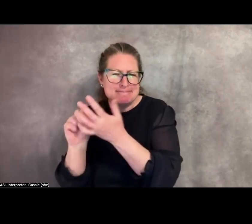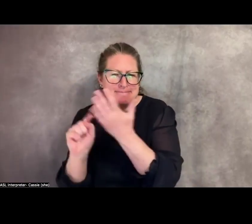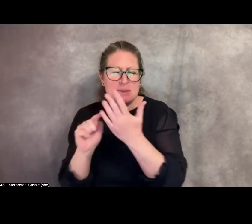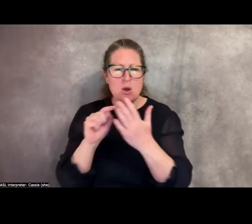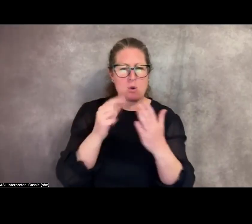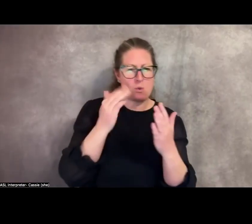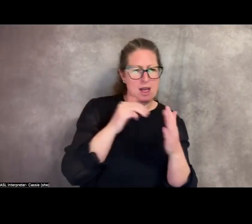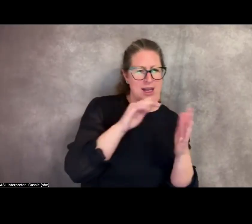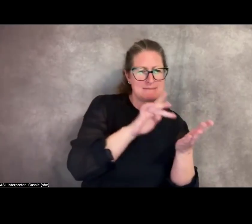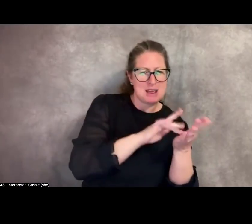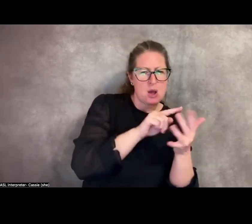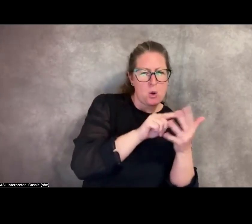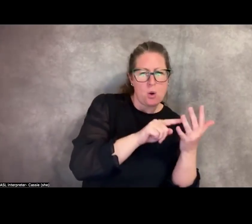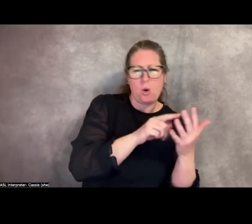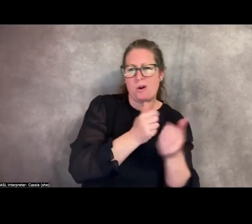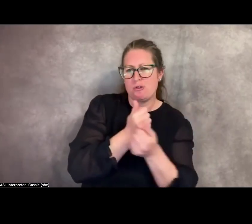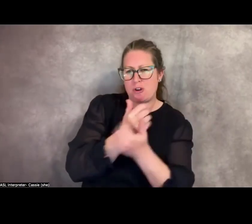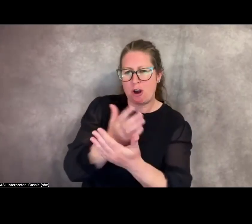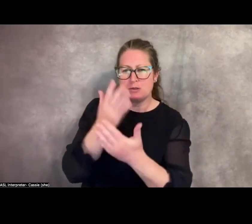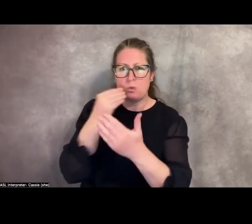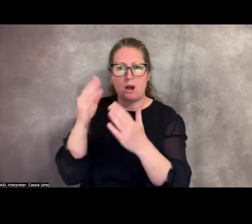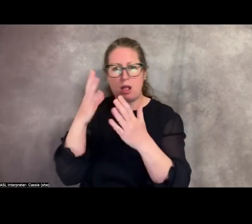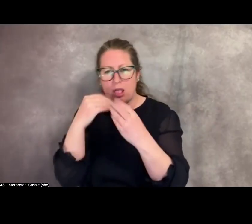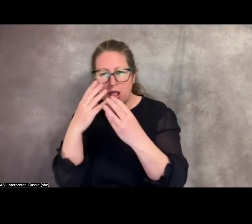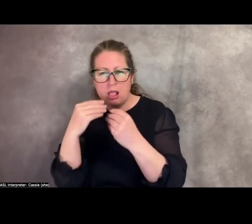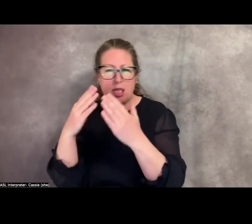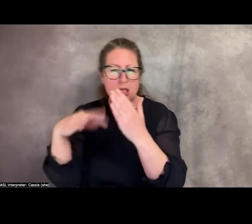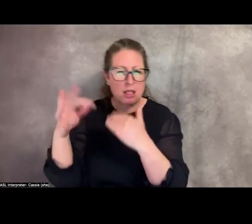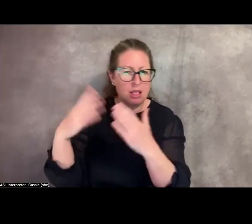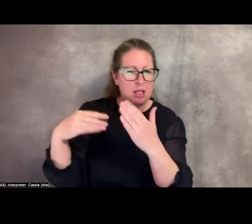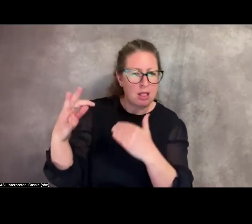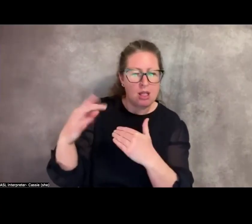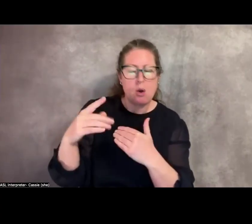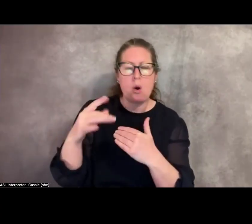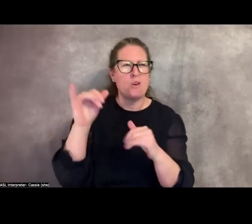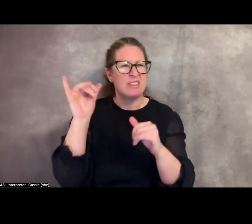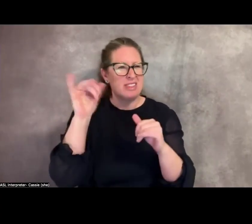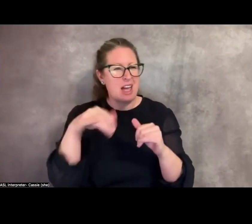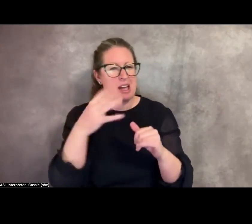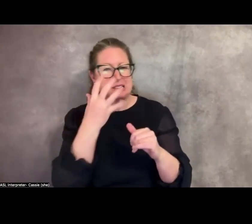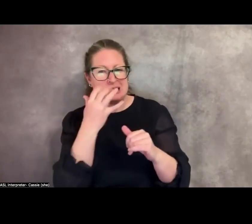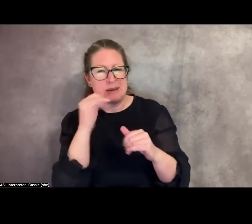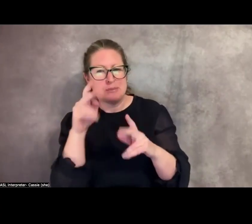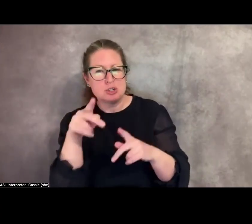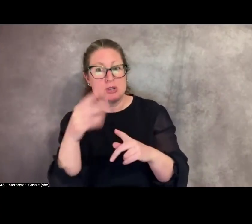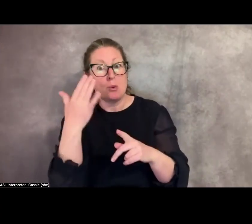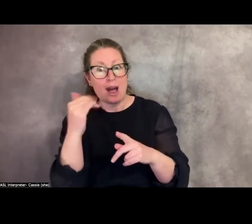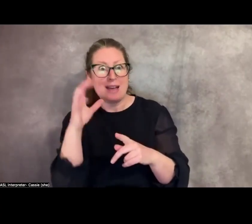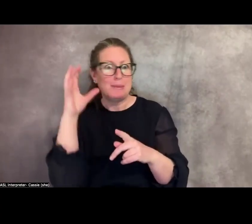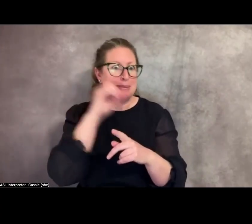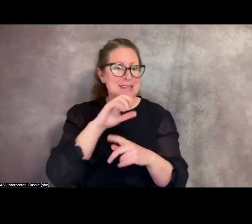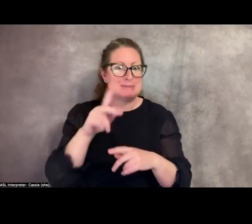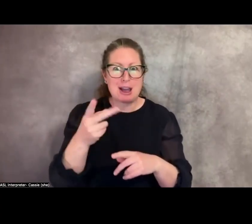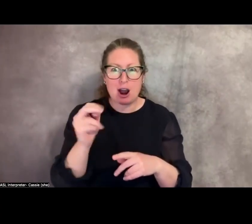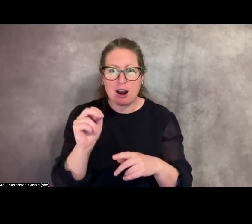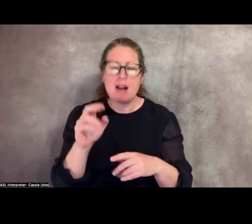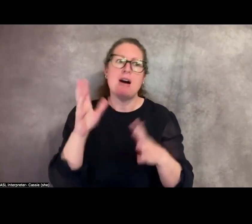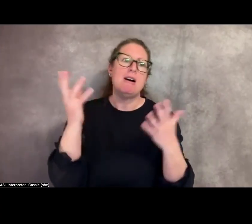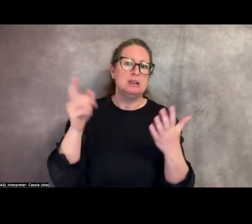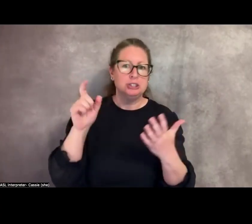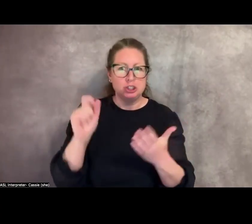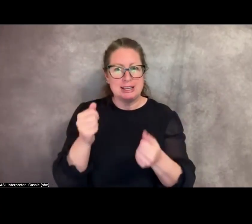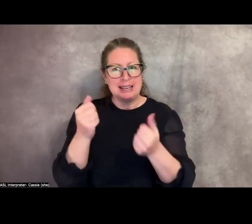may make someone sleep later in the morning, or maybe someone feels a little irritable because they missed a PRN that they probably should have been